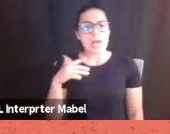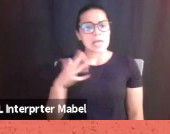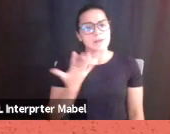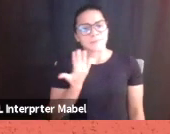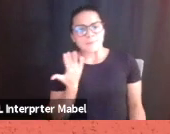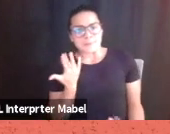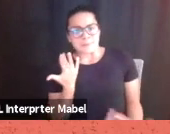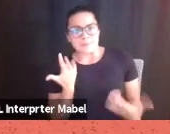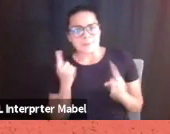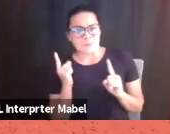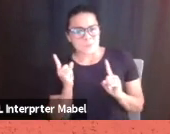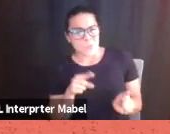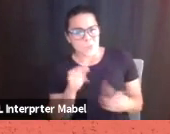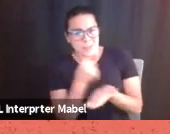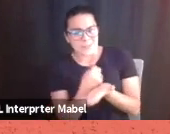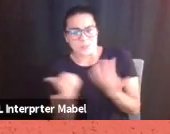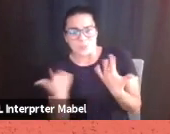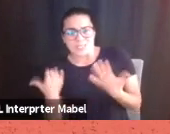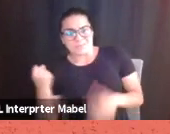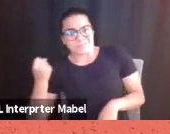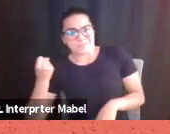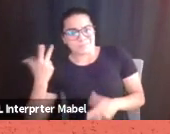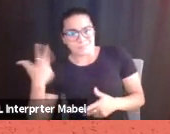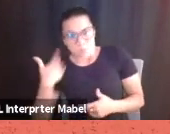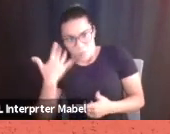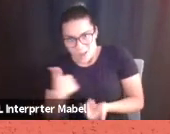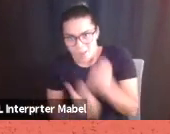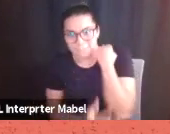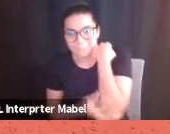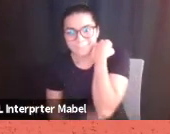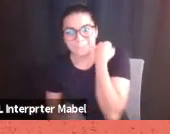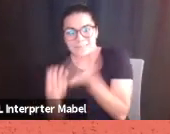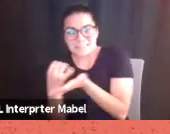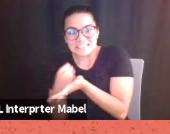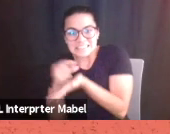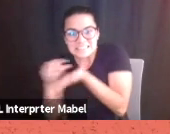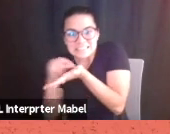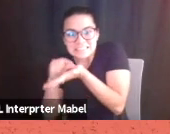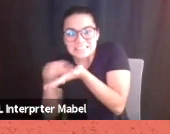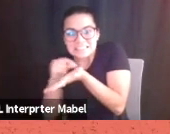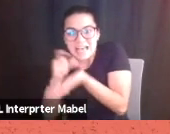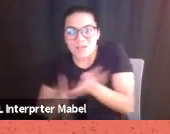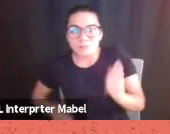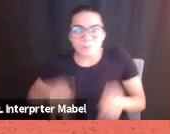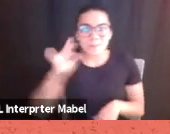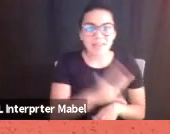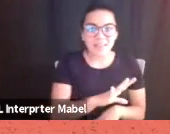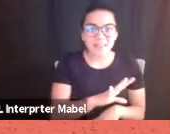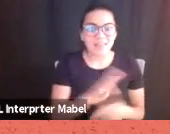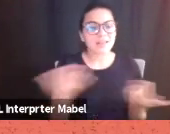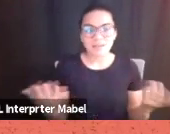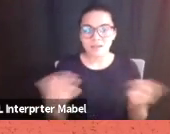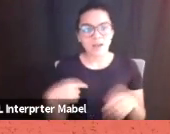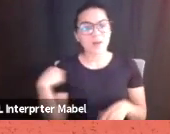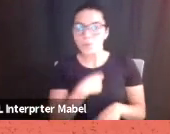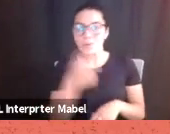on going to a therapist for a long time because I make poverty wages and had to pay out of pocket. We need better resources for people who might